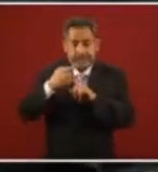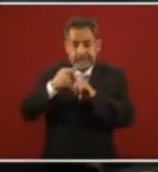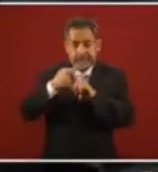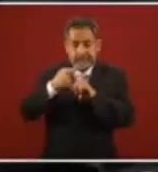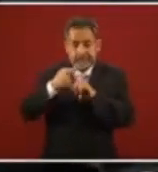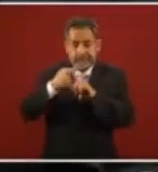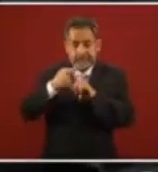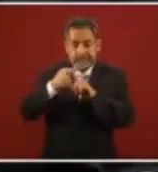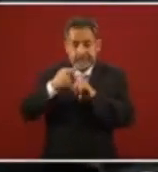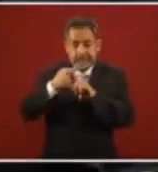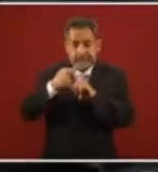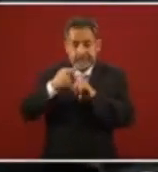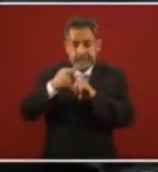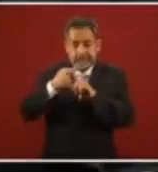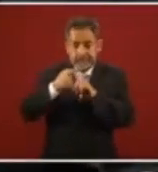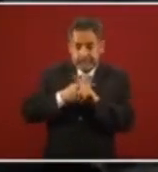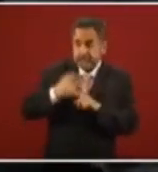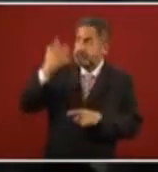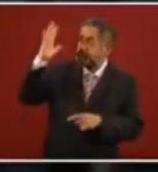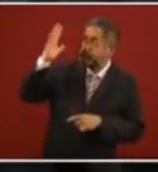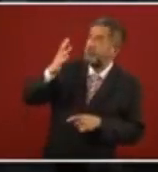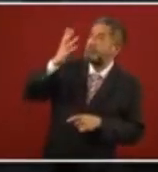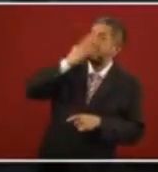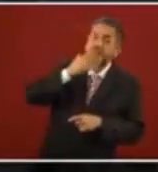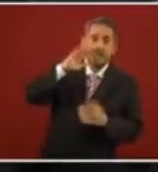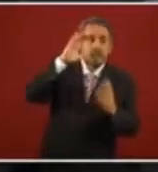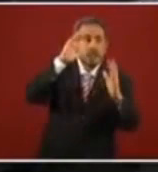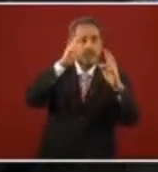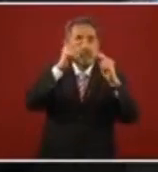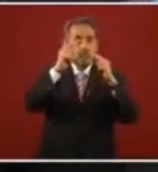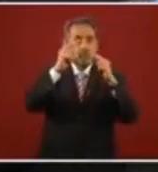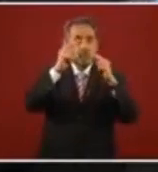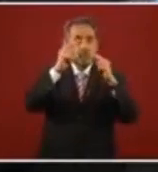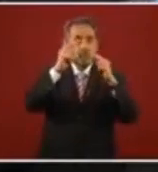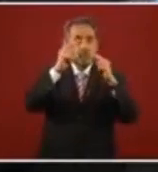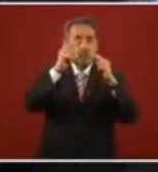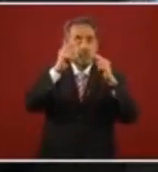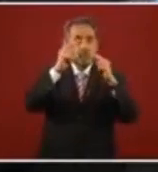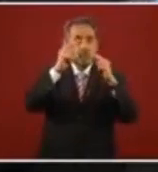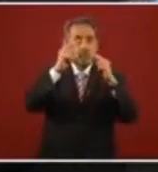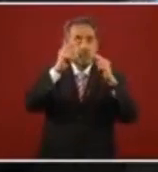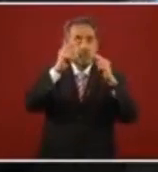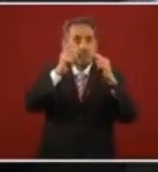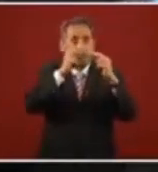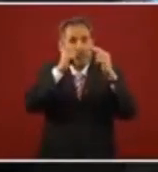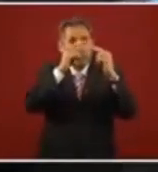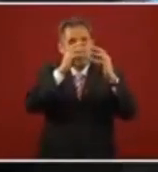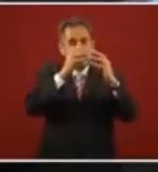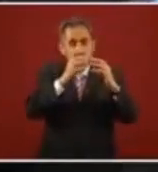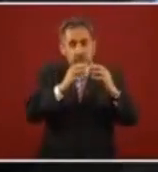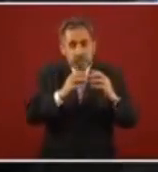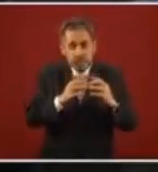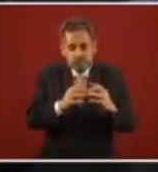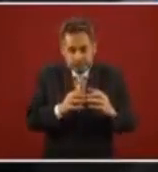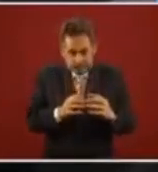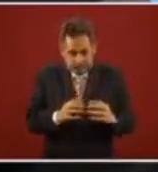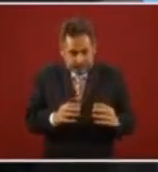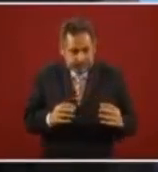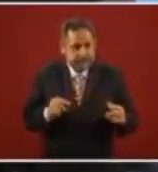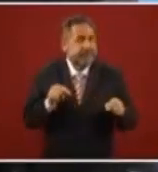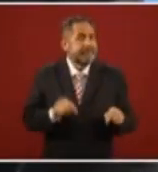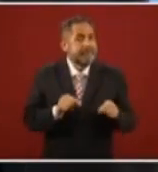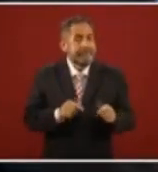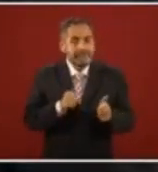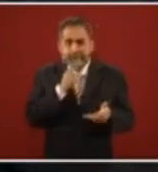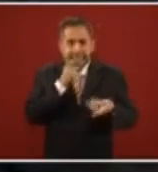solar... ...and there's no light... ...no podemos... ...controlar... ...then we cannot... ...control... ...ese gas... ...entonces tenemos